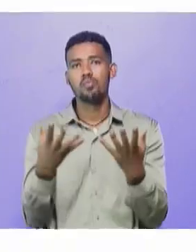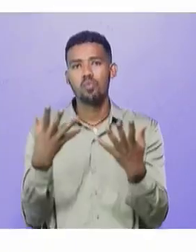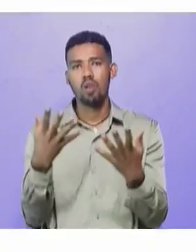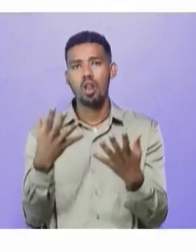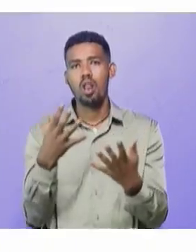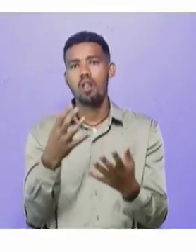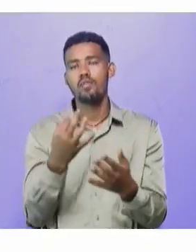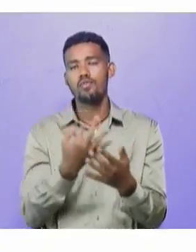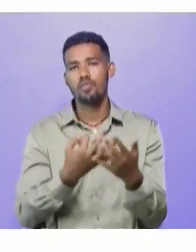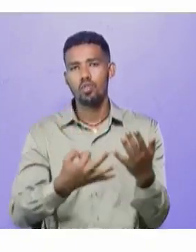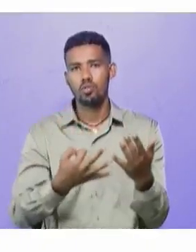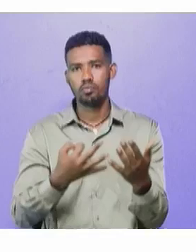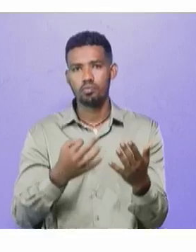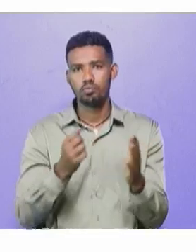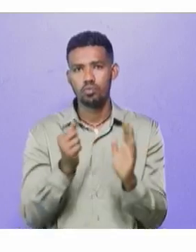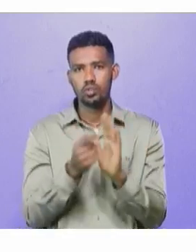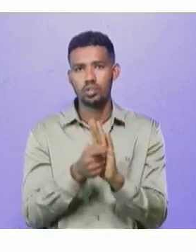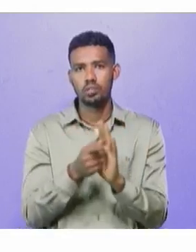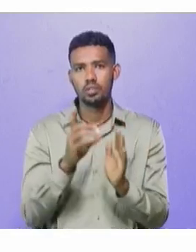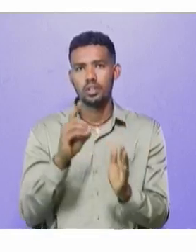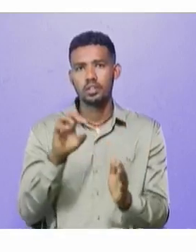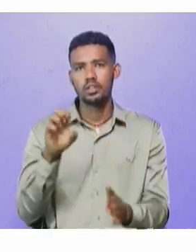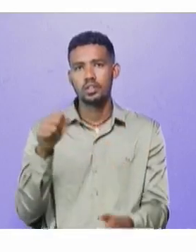like deer,